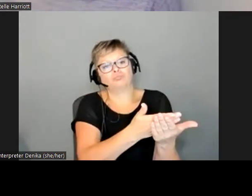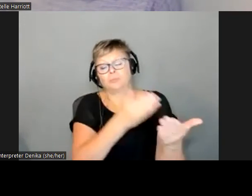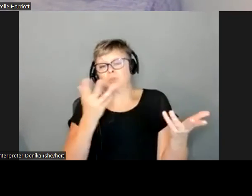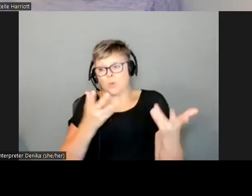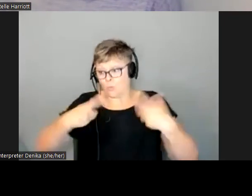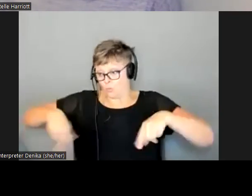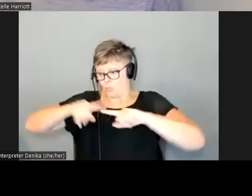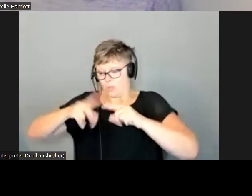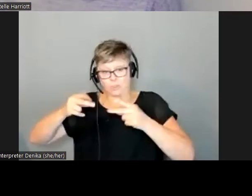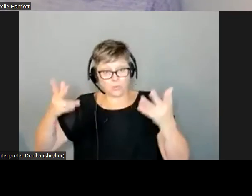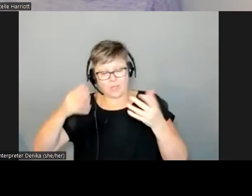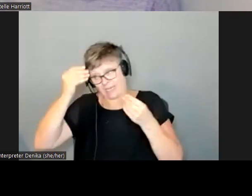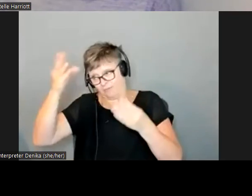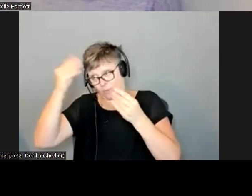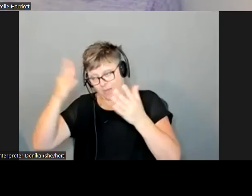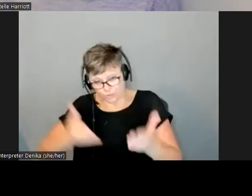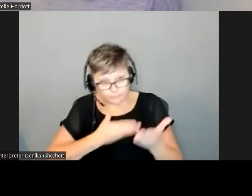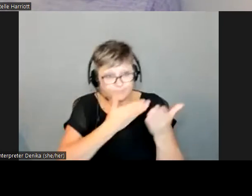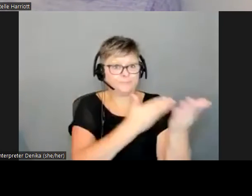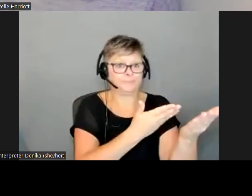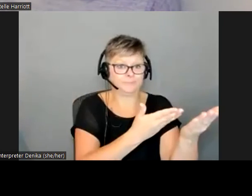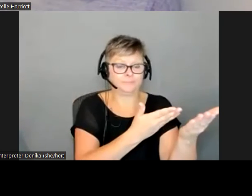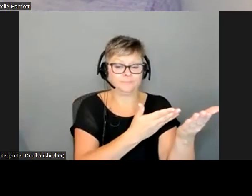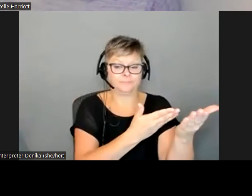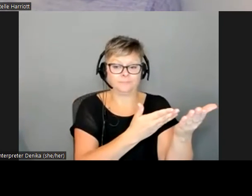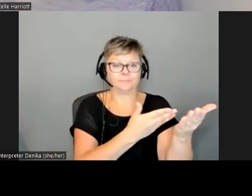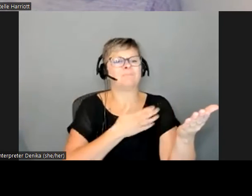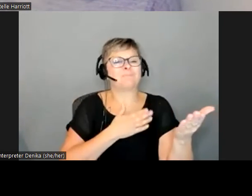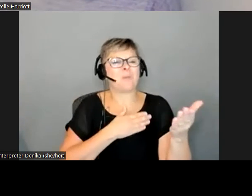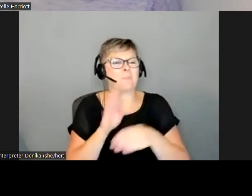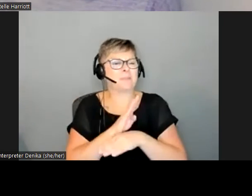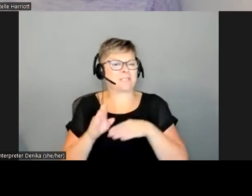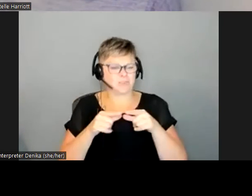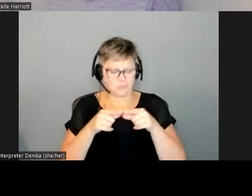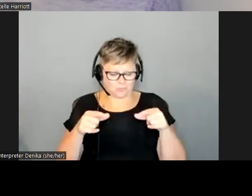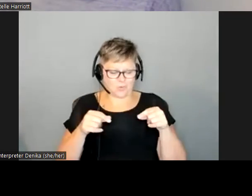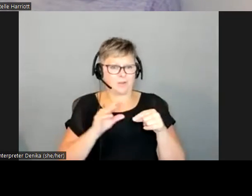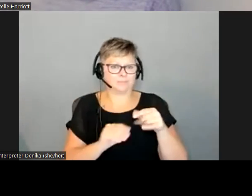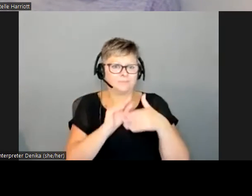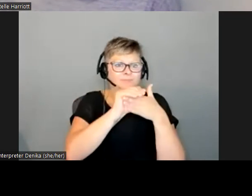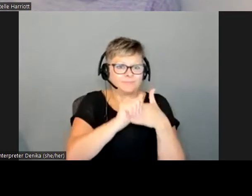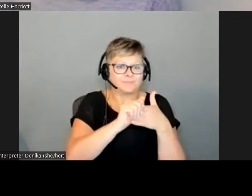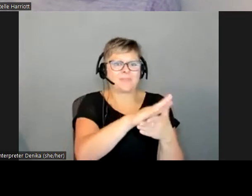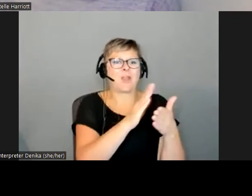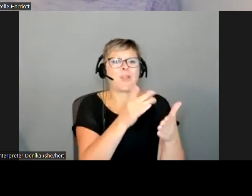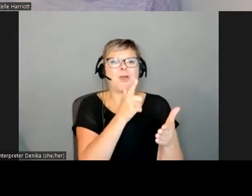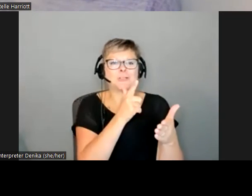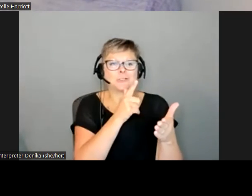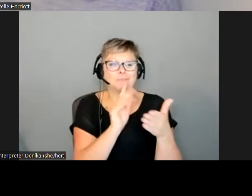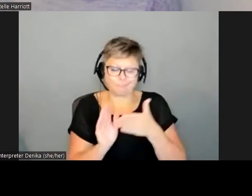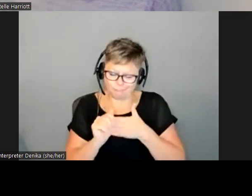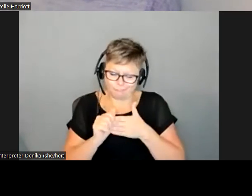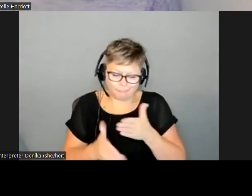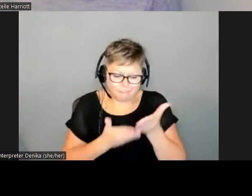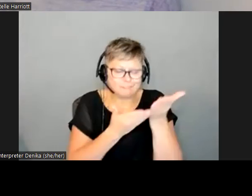information like I can give my card to attach it to their lunch that's delivered to them,